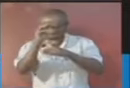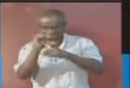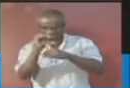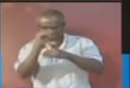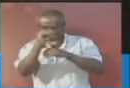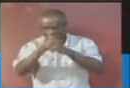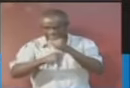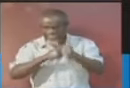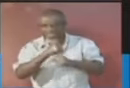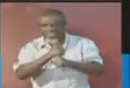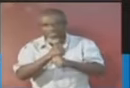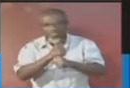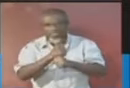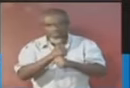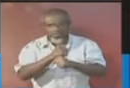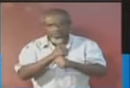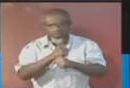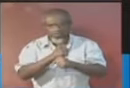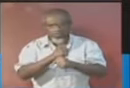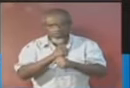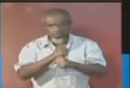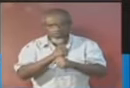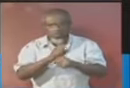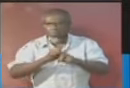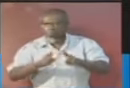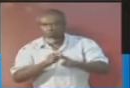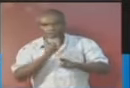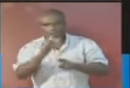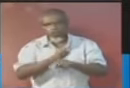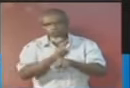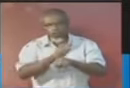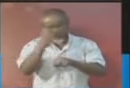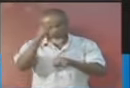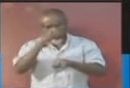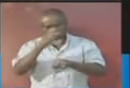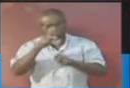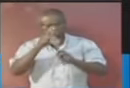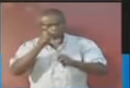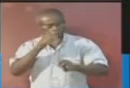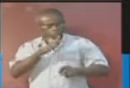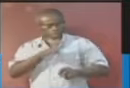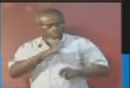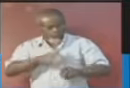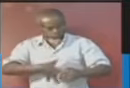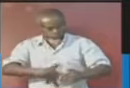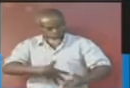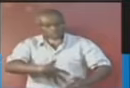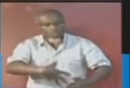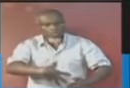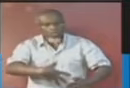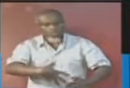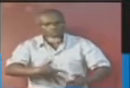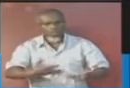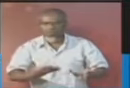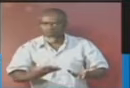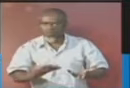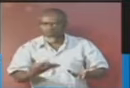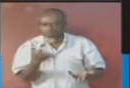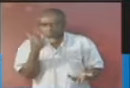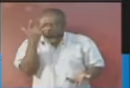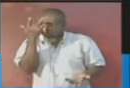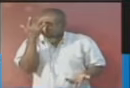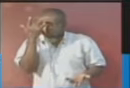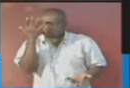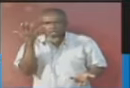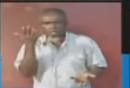it for pregnant and lactating women. So I just want to know what is the reason behind these two